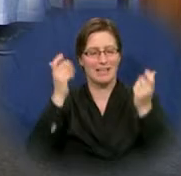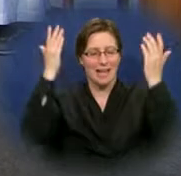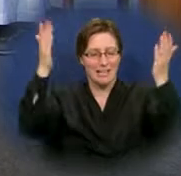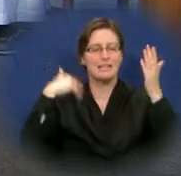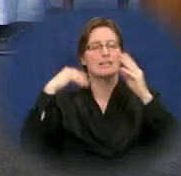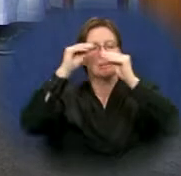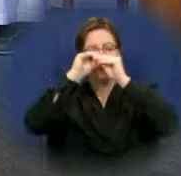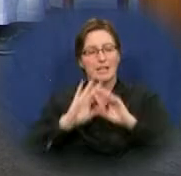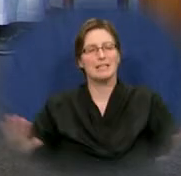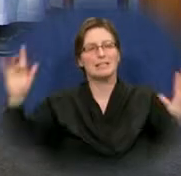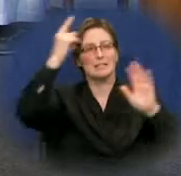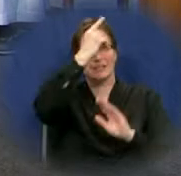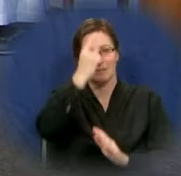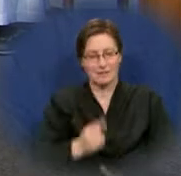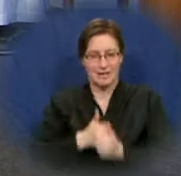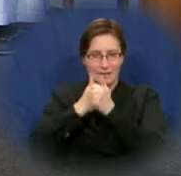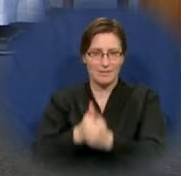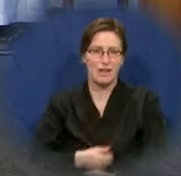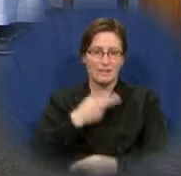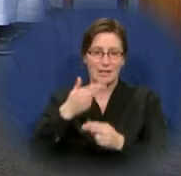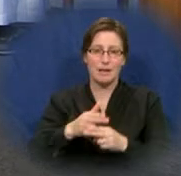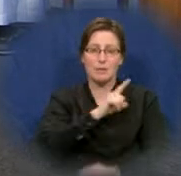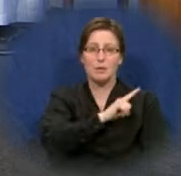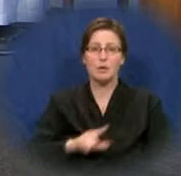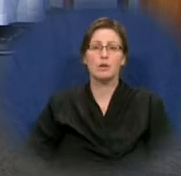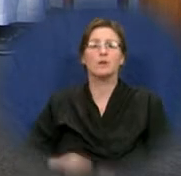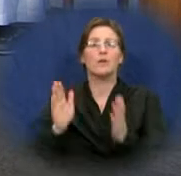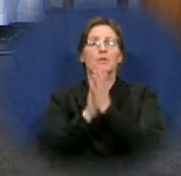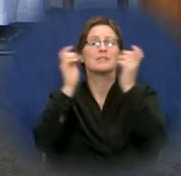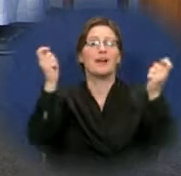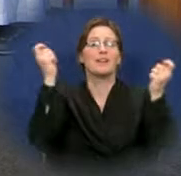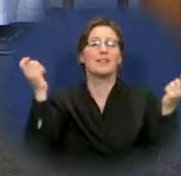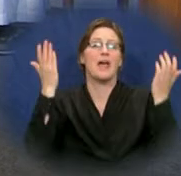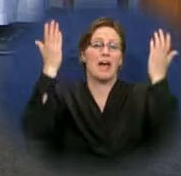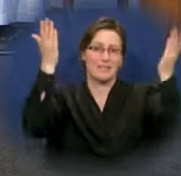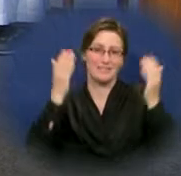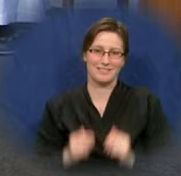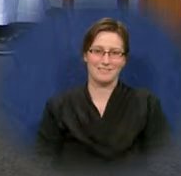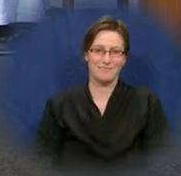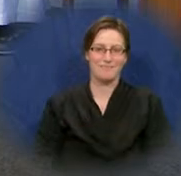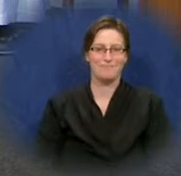Blessed is he who comes in the name of the Lord. Hosanna in the highest.